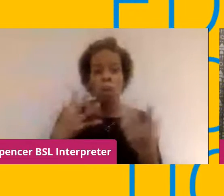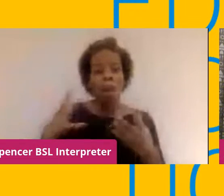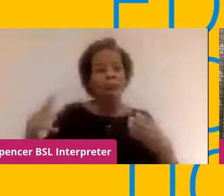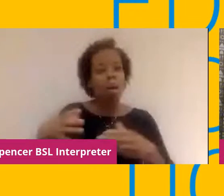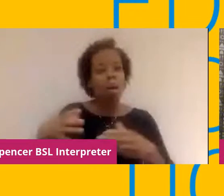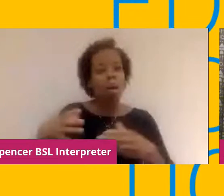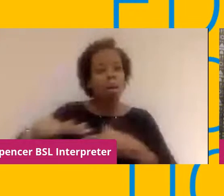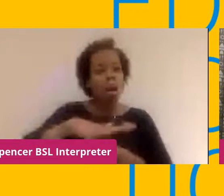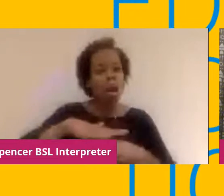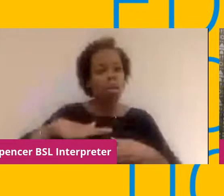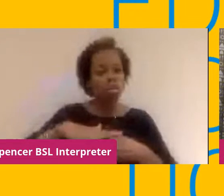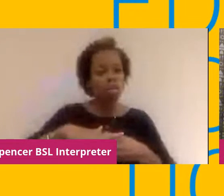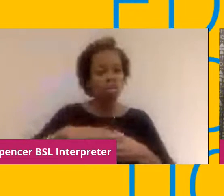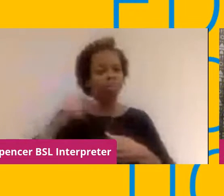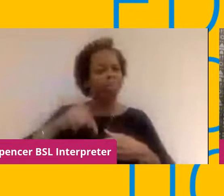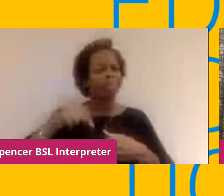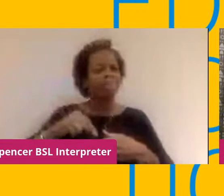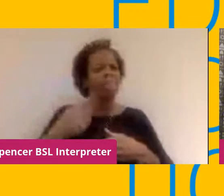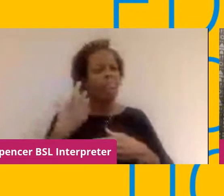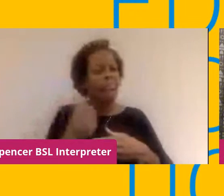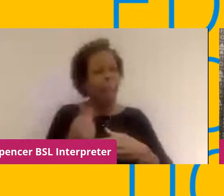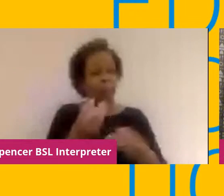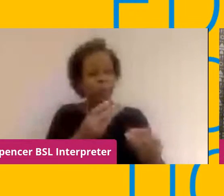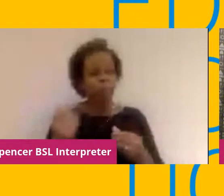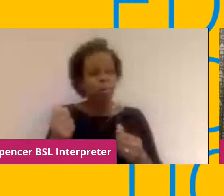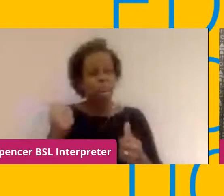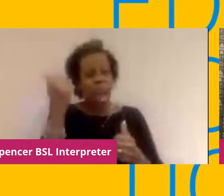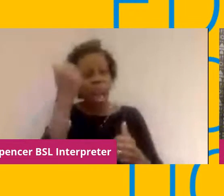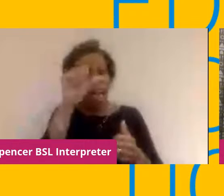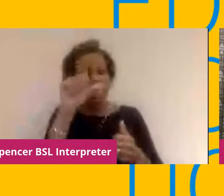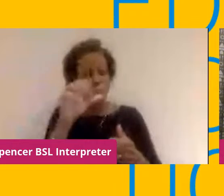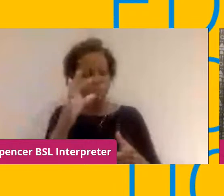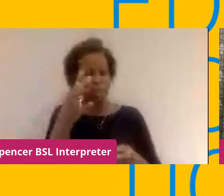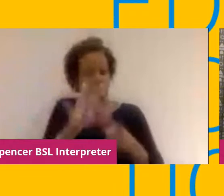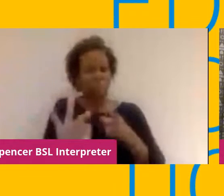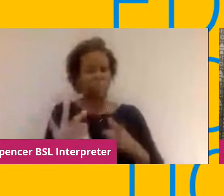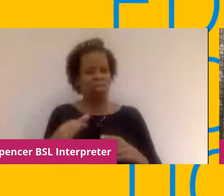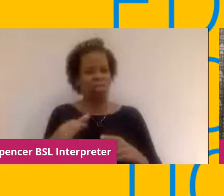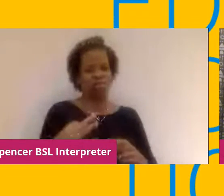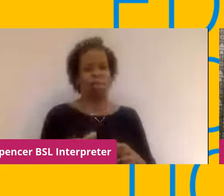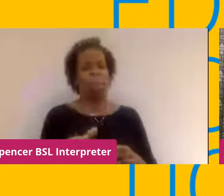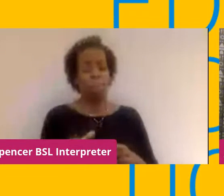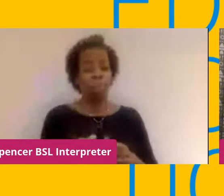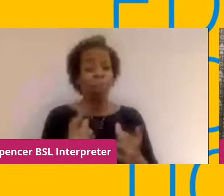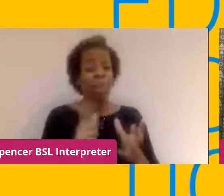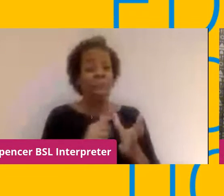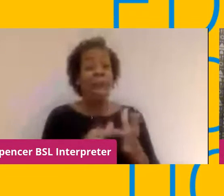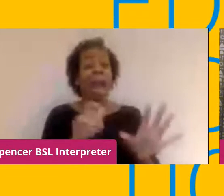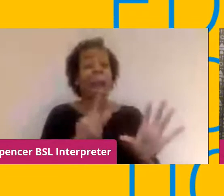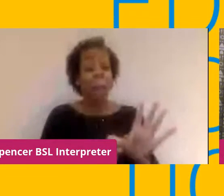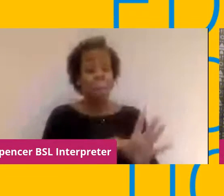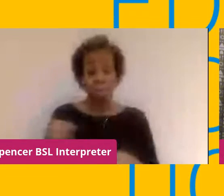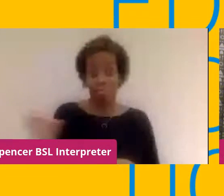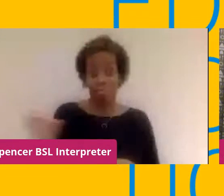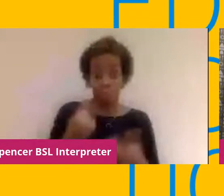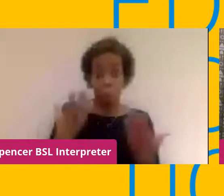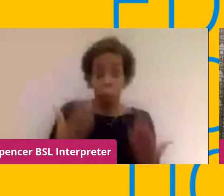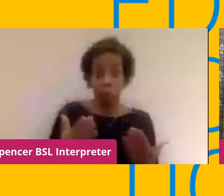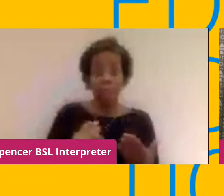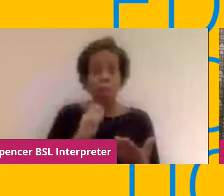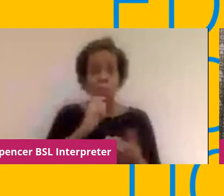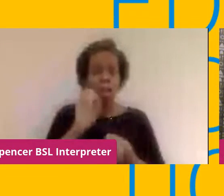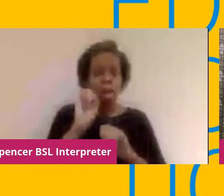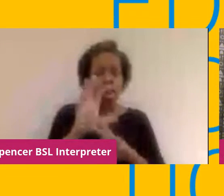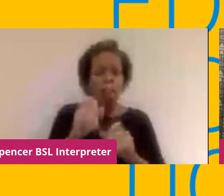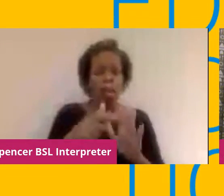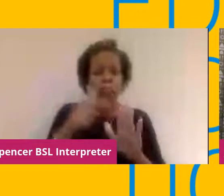have a specific academic related professional services staff rep on their committee. And Amy, who's going to talk later, is one of them. But there's